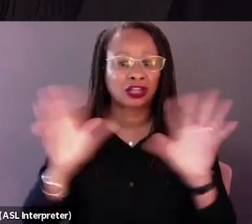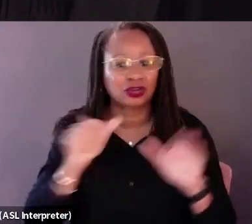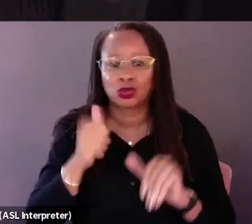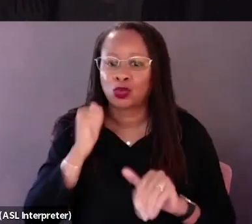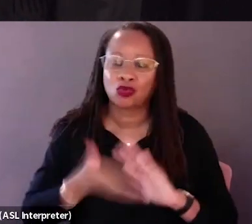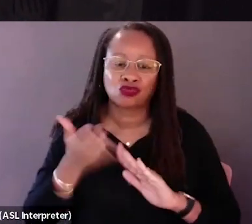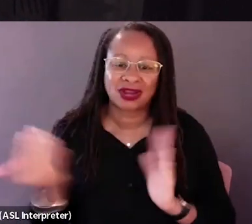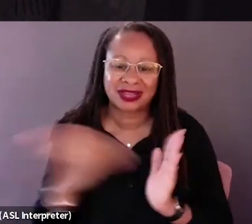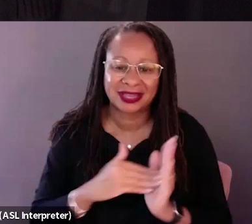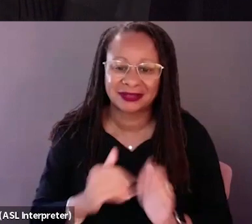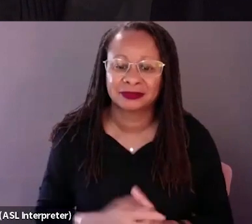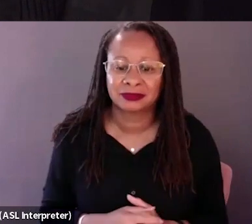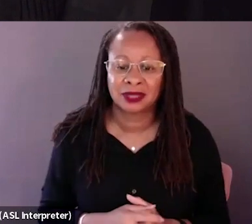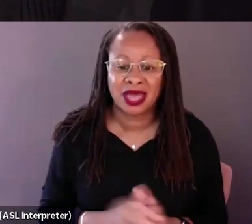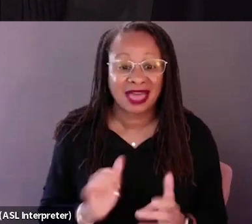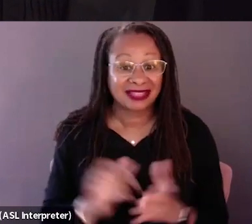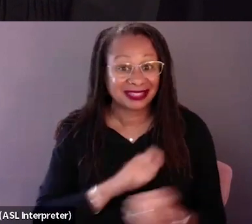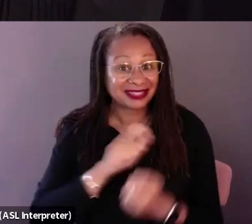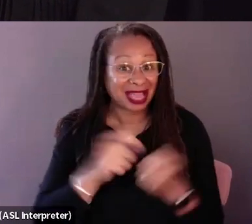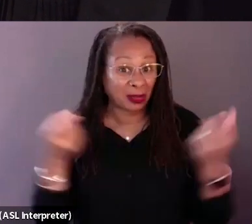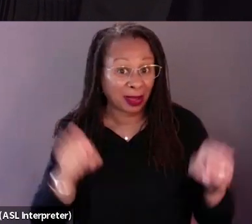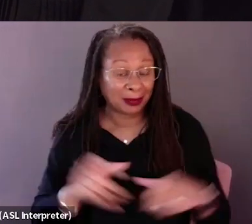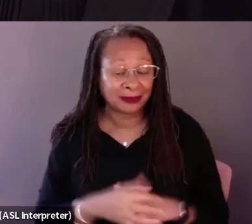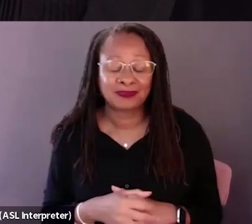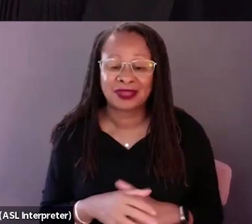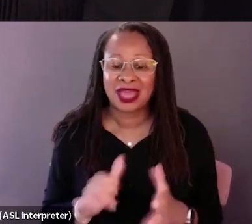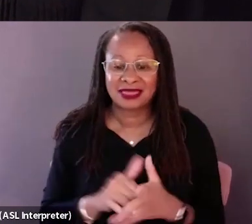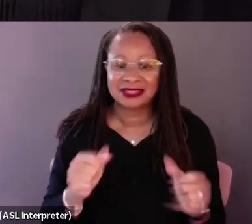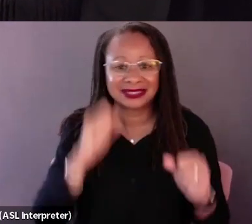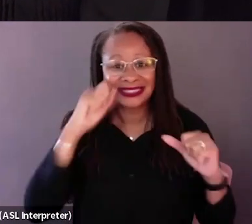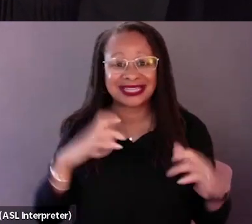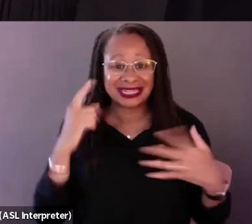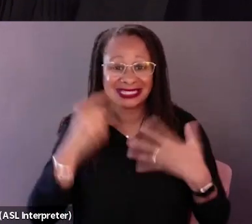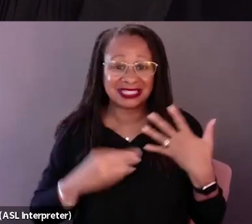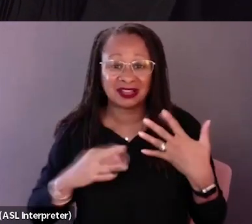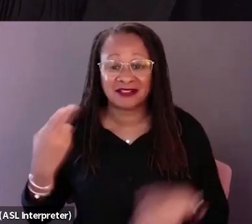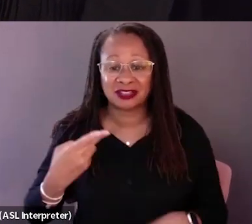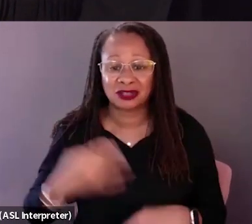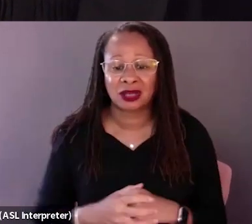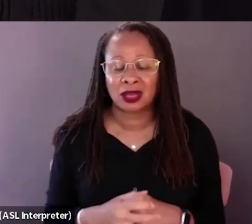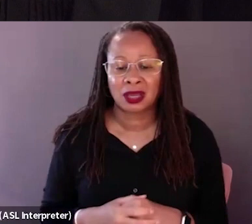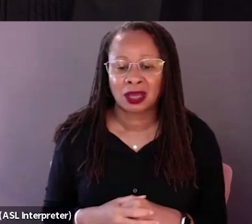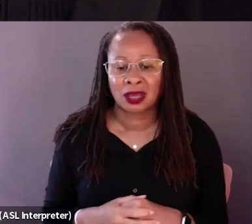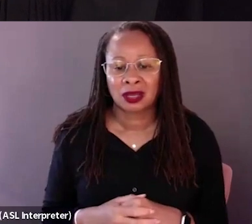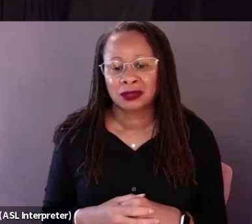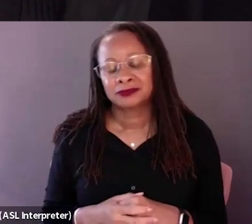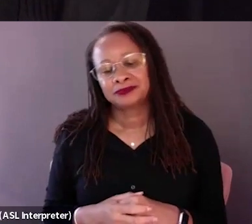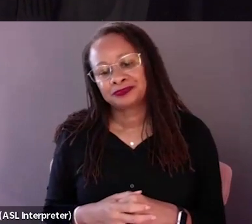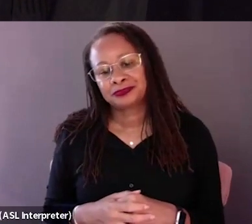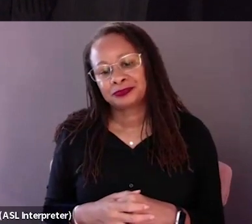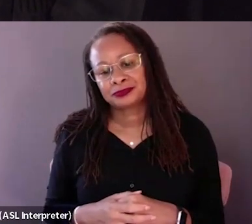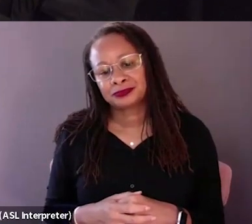again. And that's exactly what happened, which is such a stunning detail of history. So I don't think, if